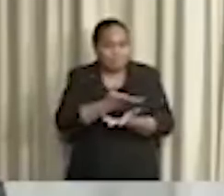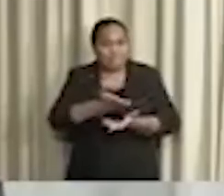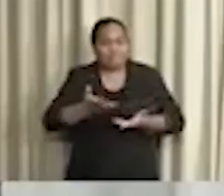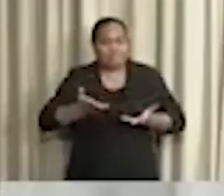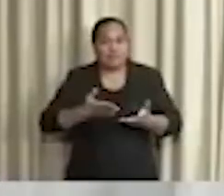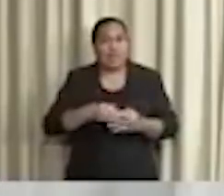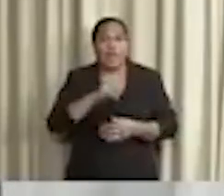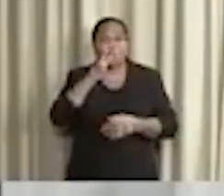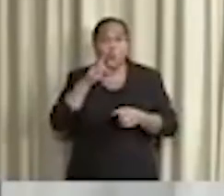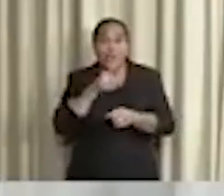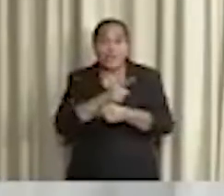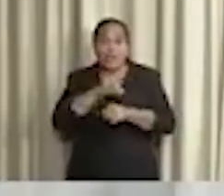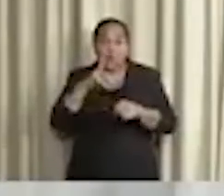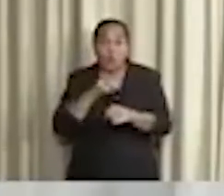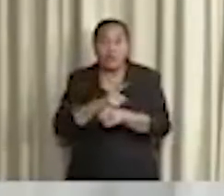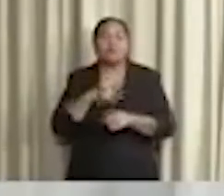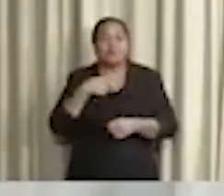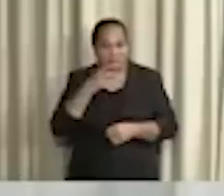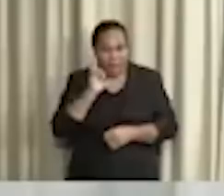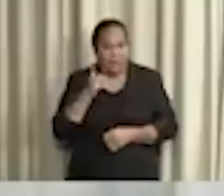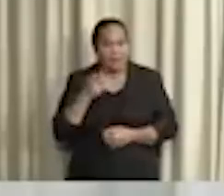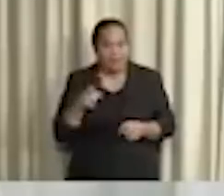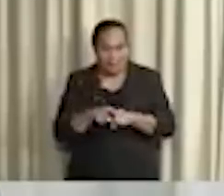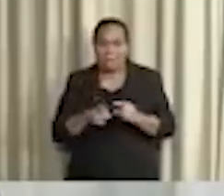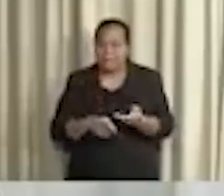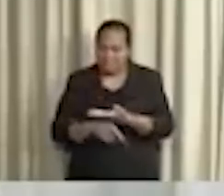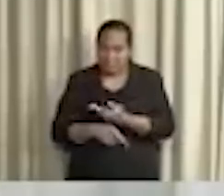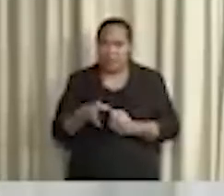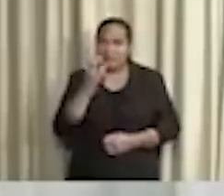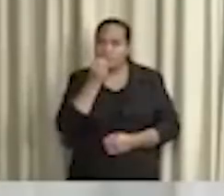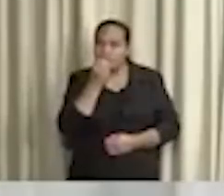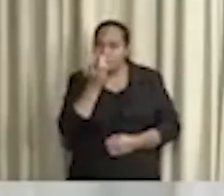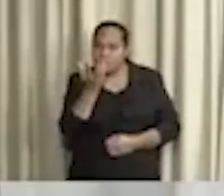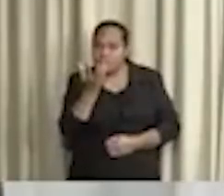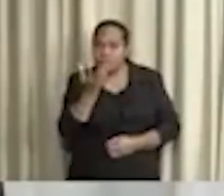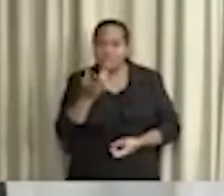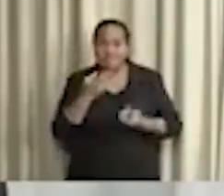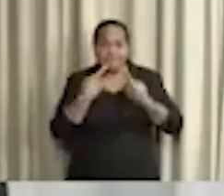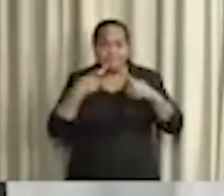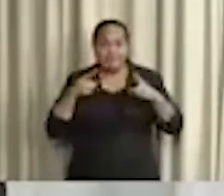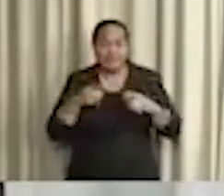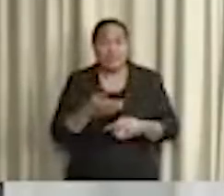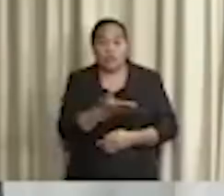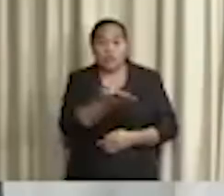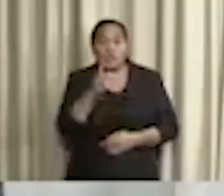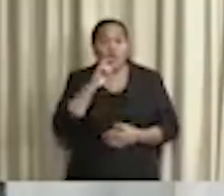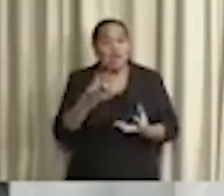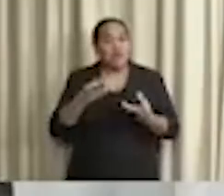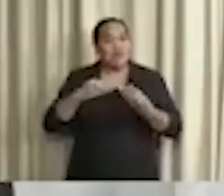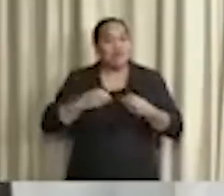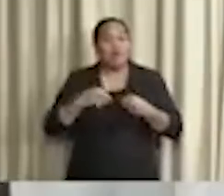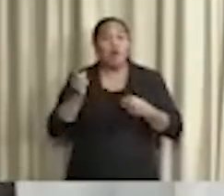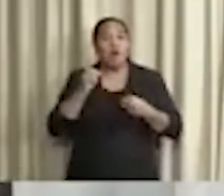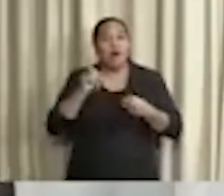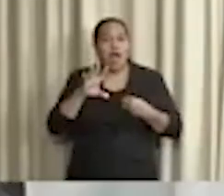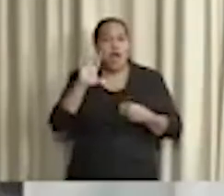and every 2 weeks we will be doing this, and you may also be receiving a copy